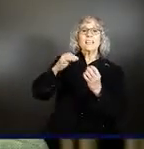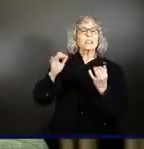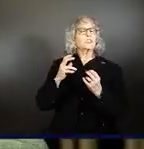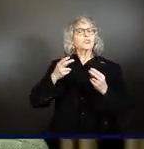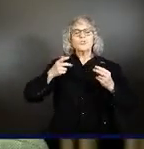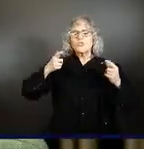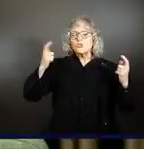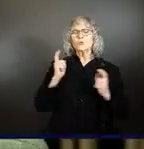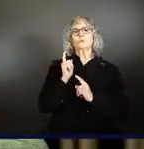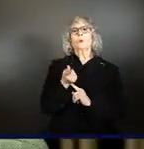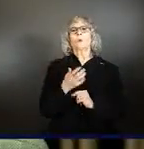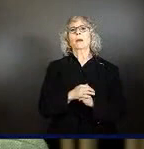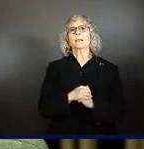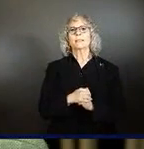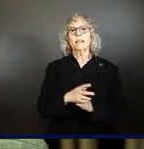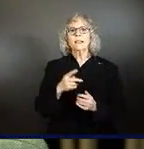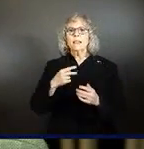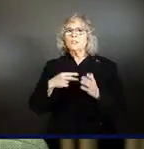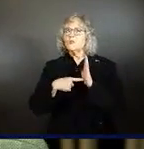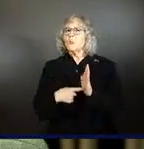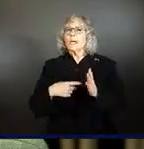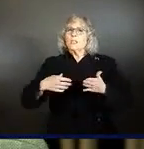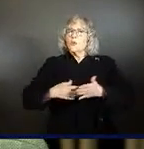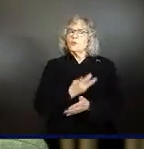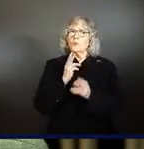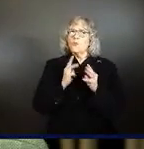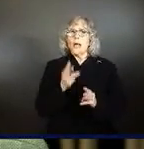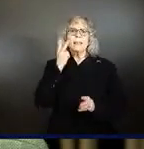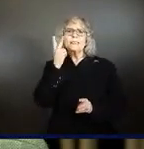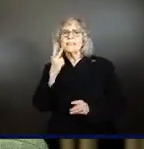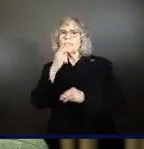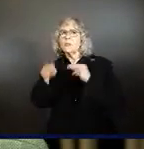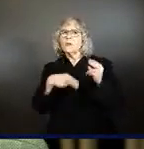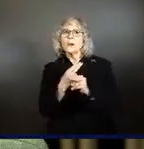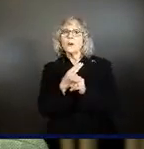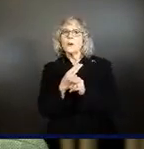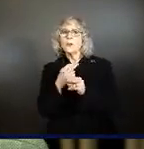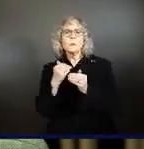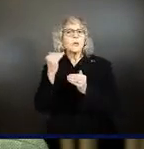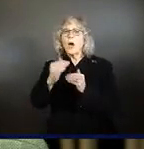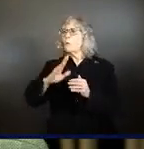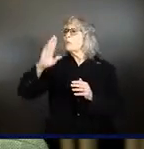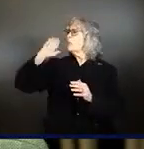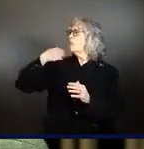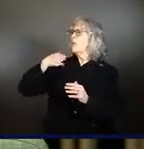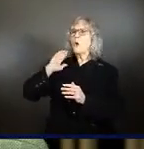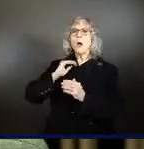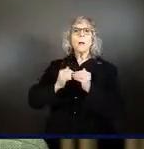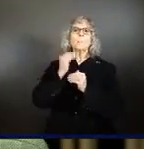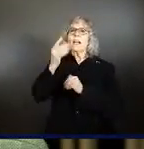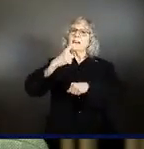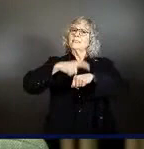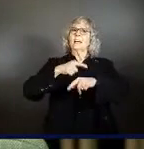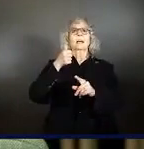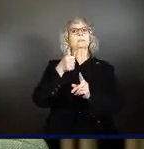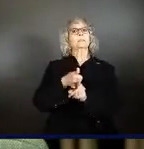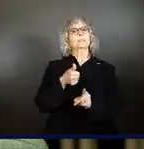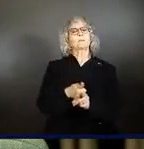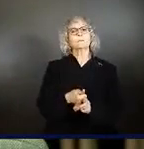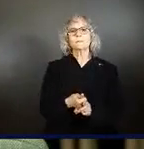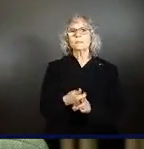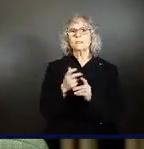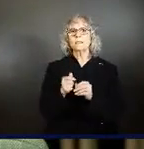to see the universe beyond where we have ever been, beyond time itself. Let's take a moment to pull